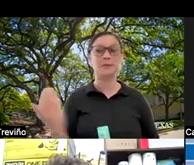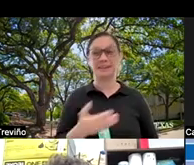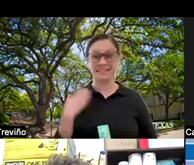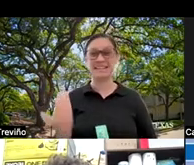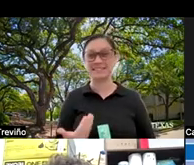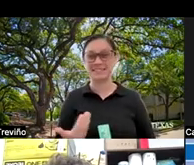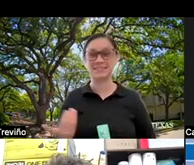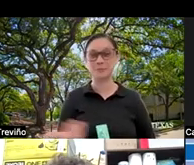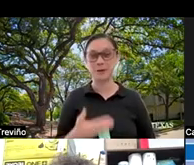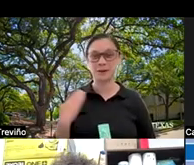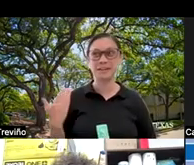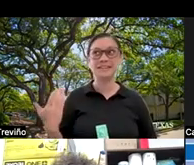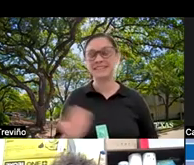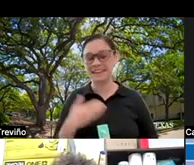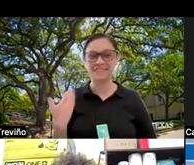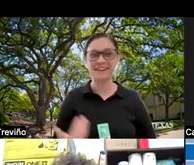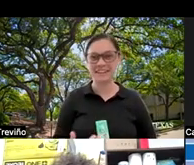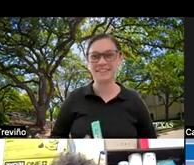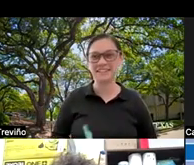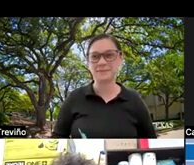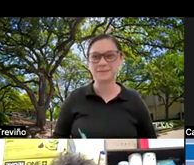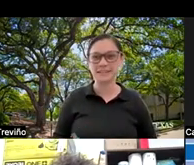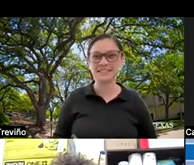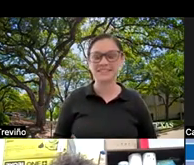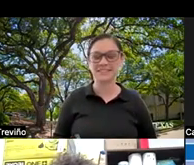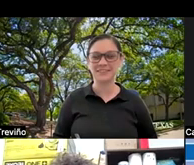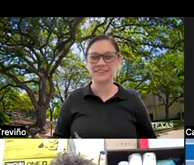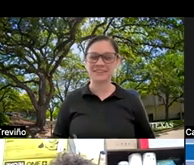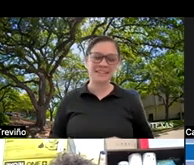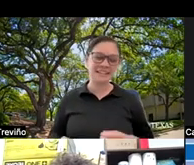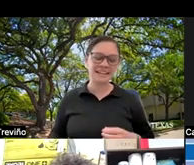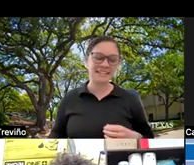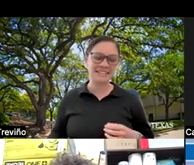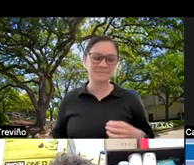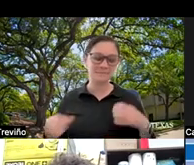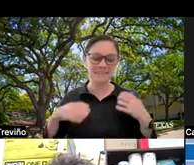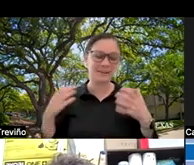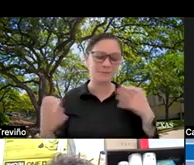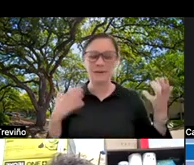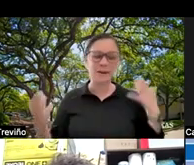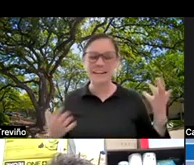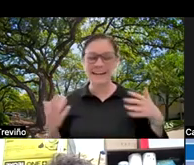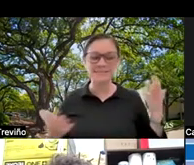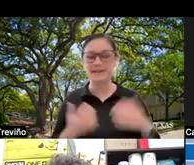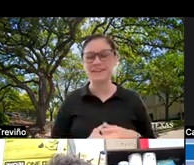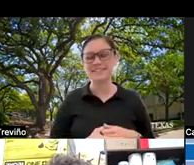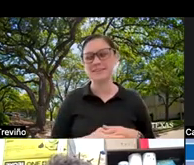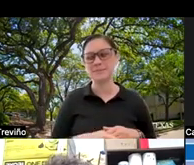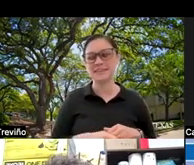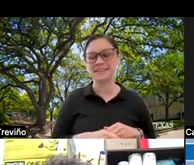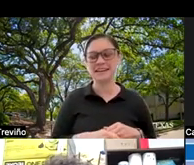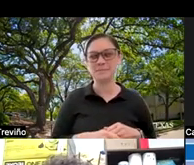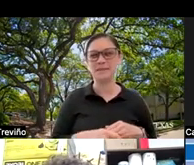an organization to work together and collectively. So in order to, you know, be organized, but